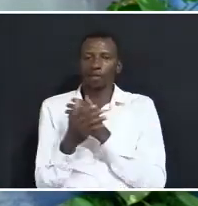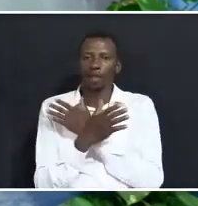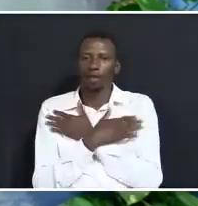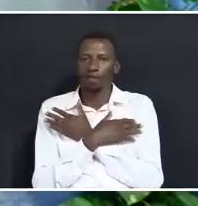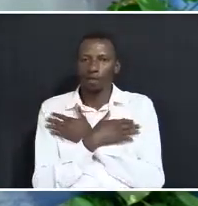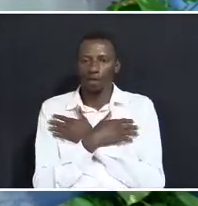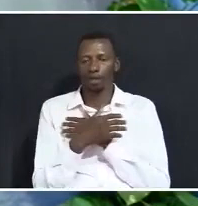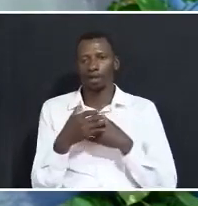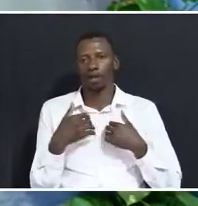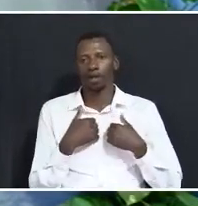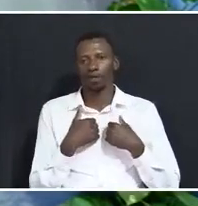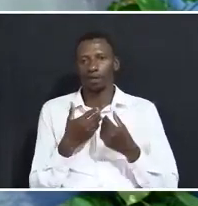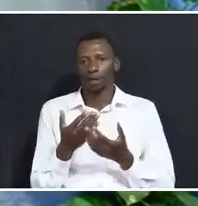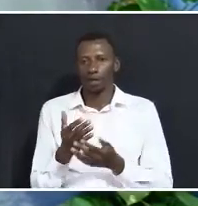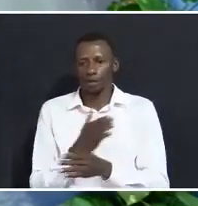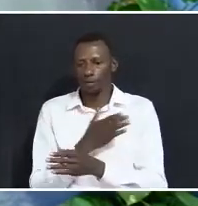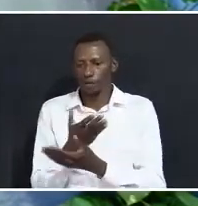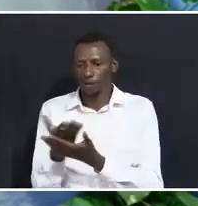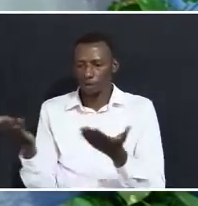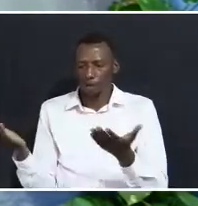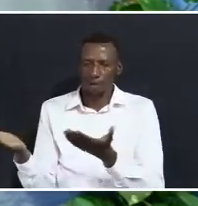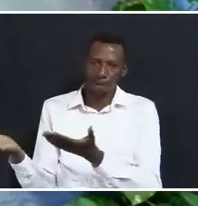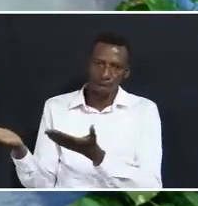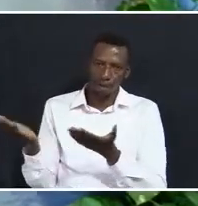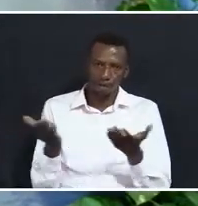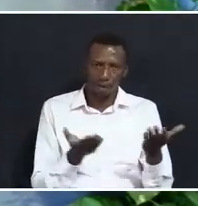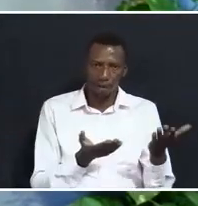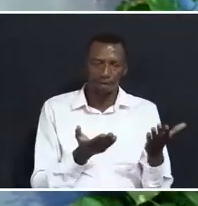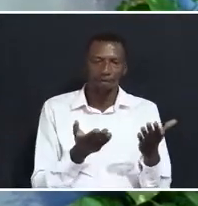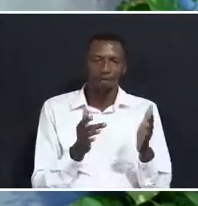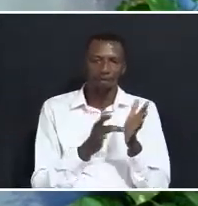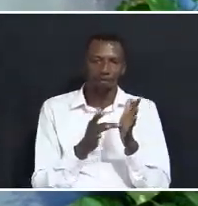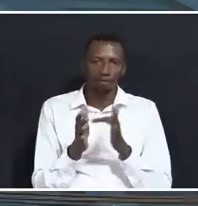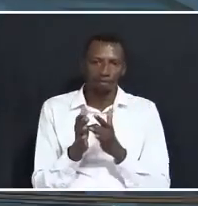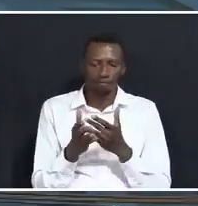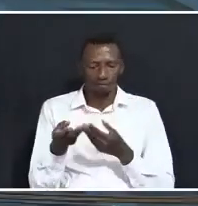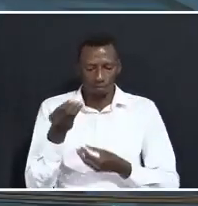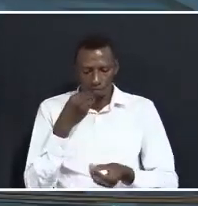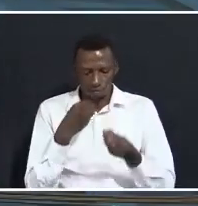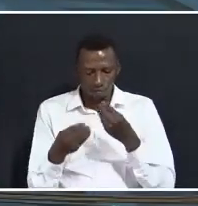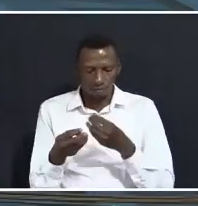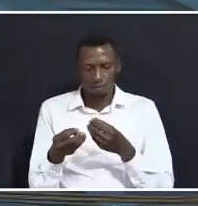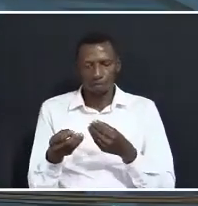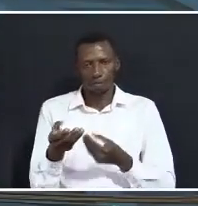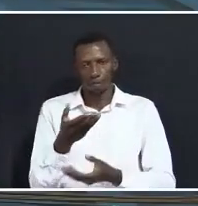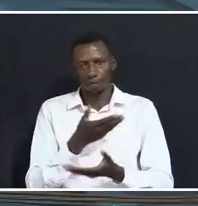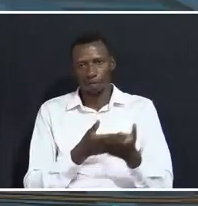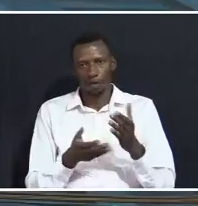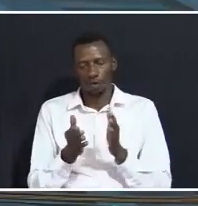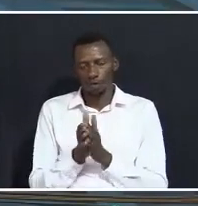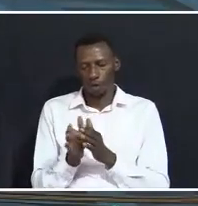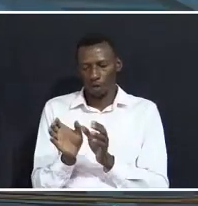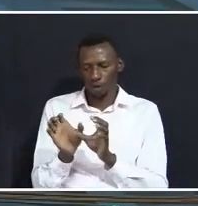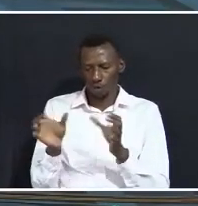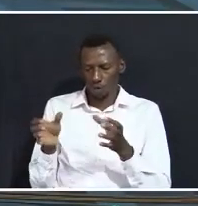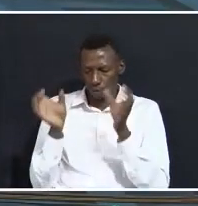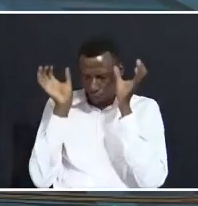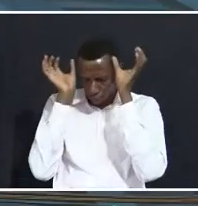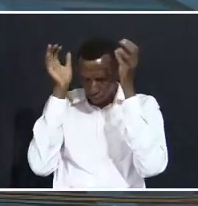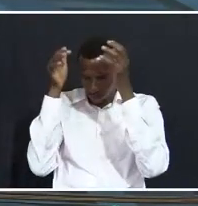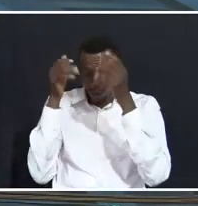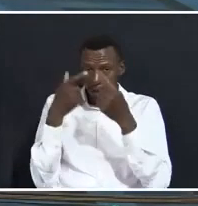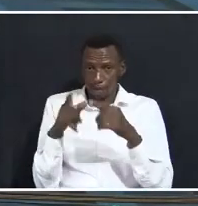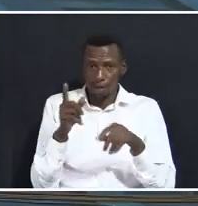They had even invited Jesus to dine in their place and to eat with them. But if you